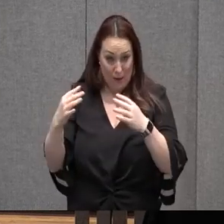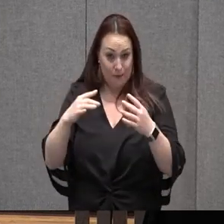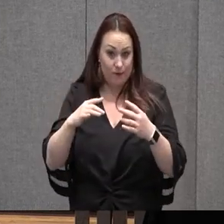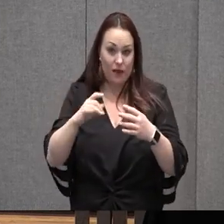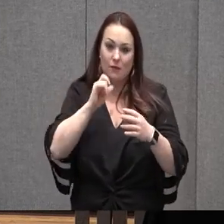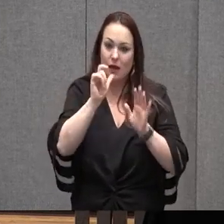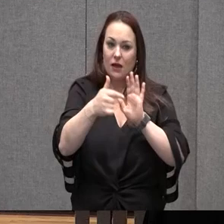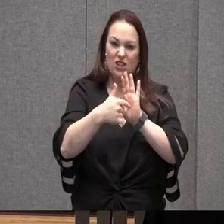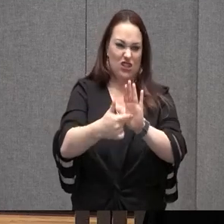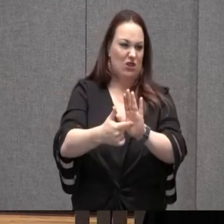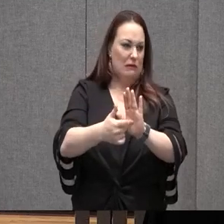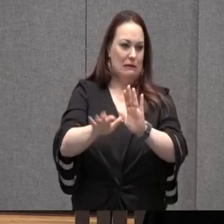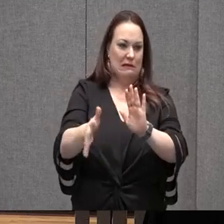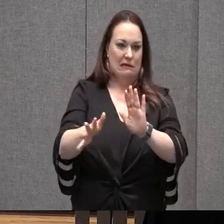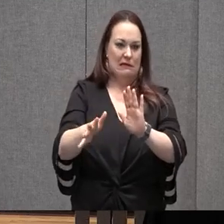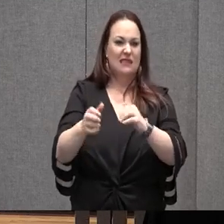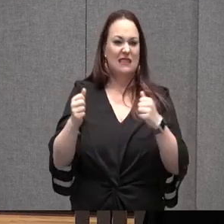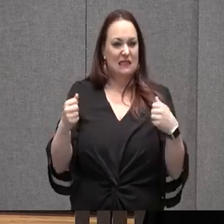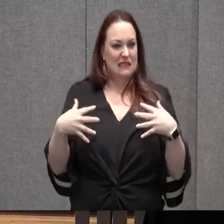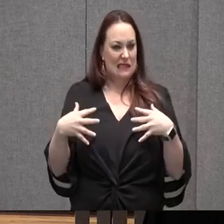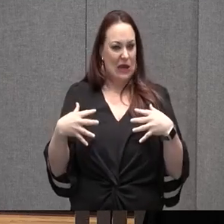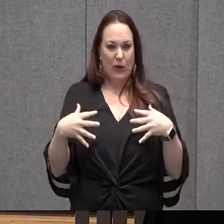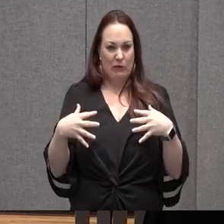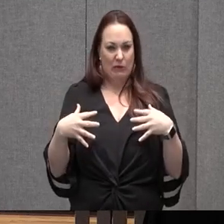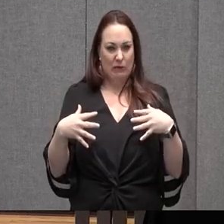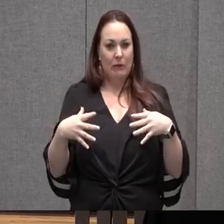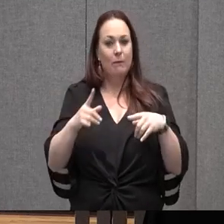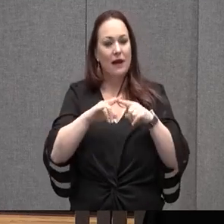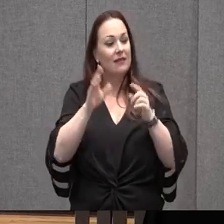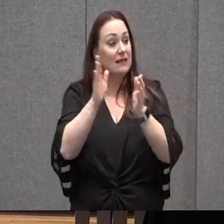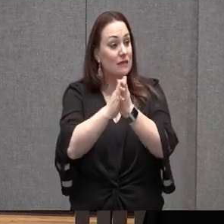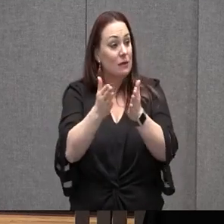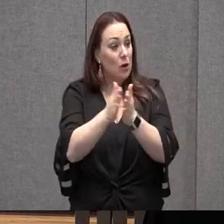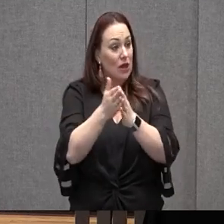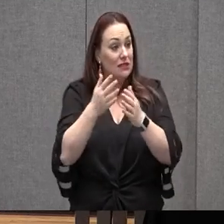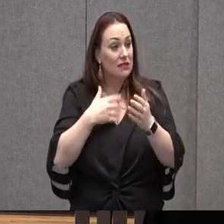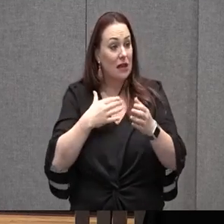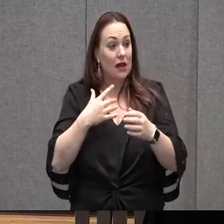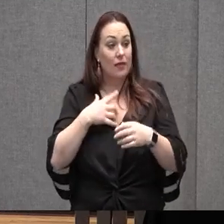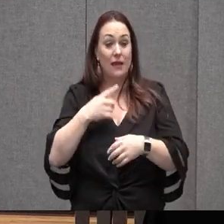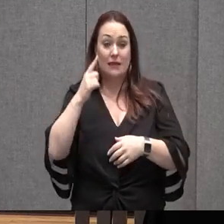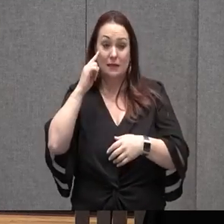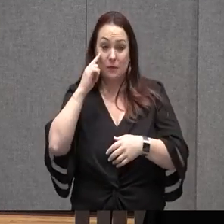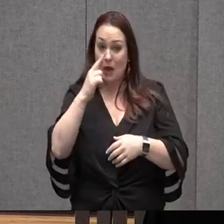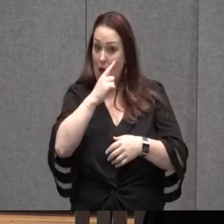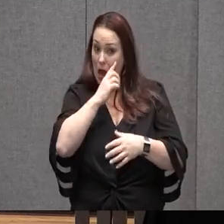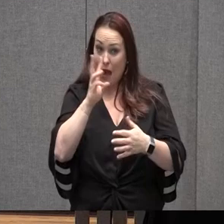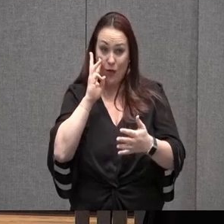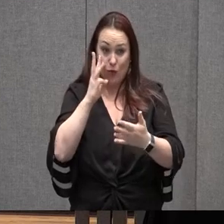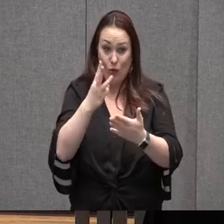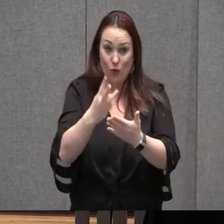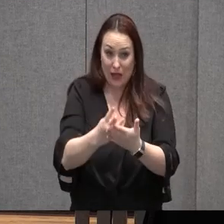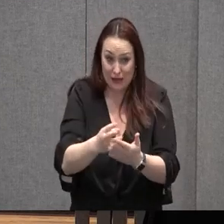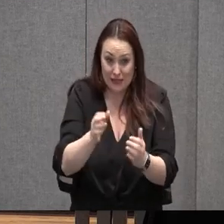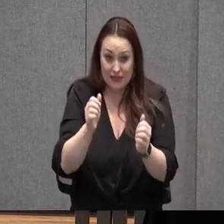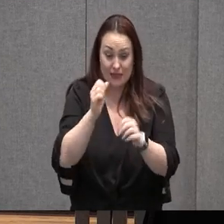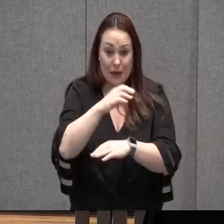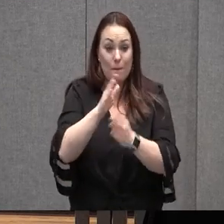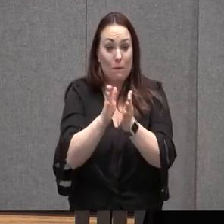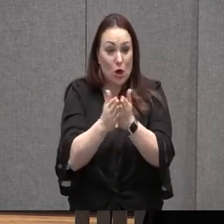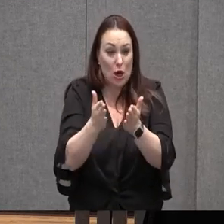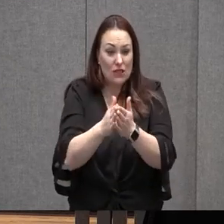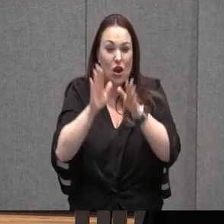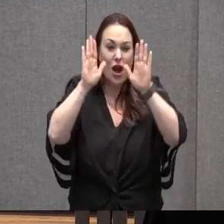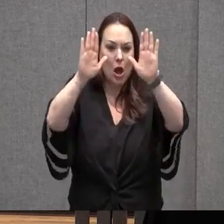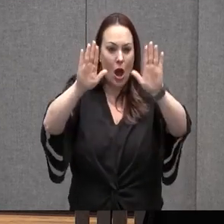I'm not going to show that one because that one's really scary. But these books, these eyewitness books, are awesome. Because